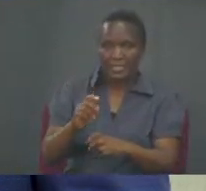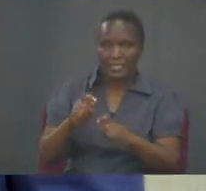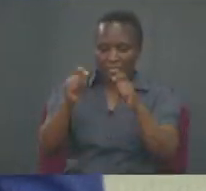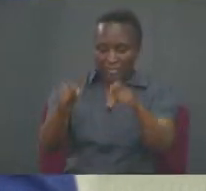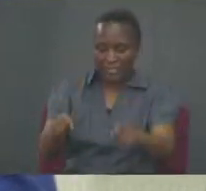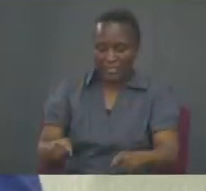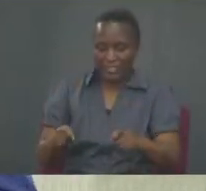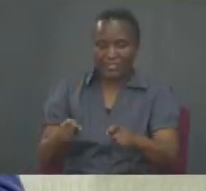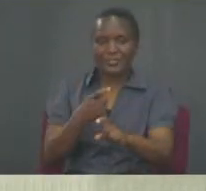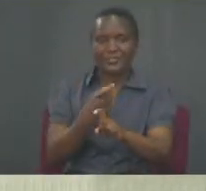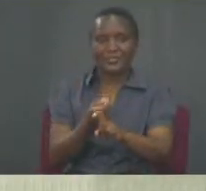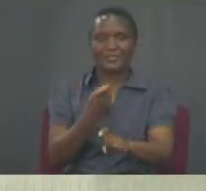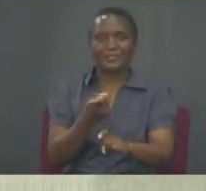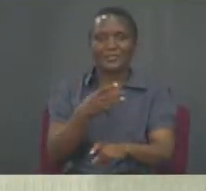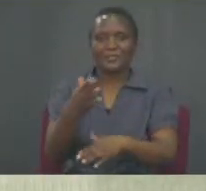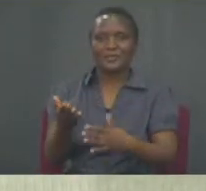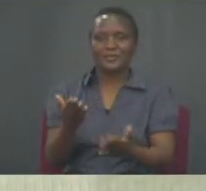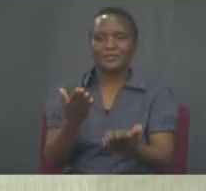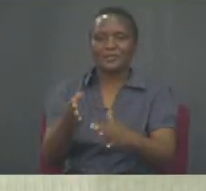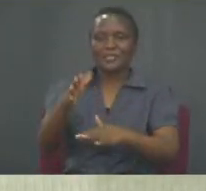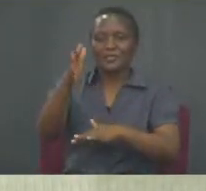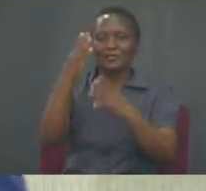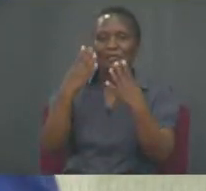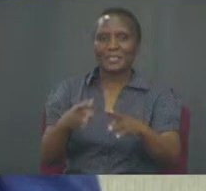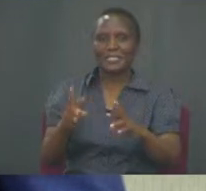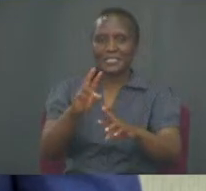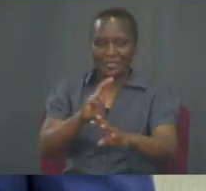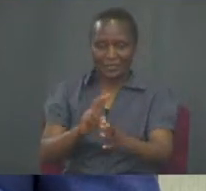Yes, may God bless the reading of his word.